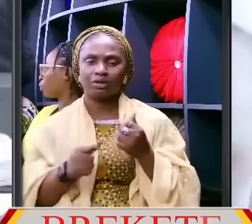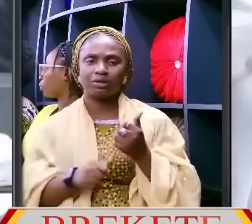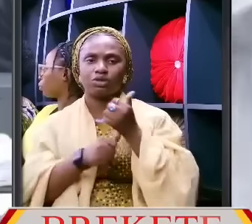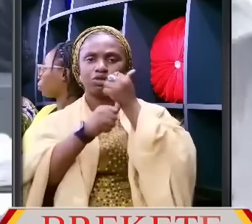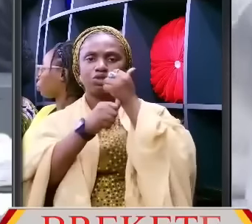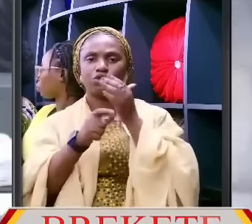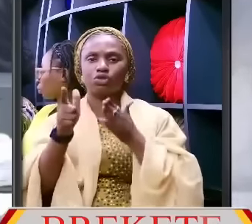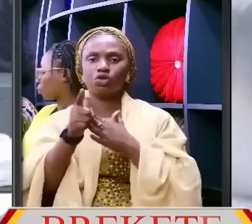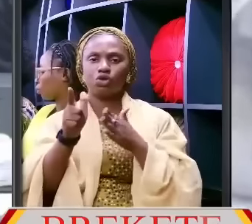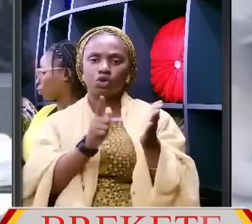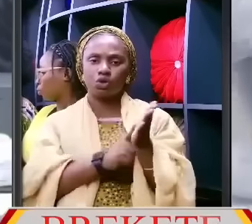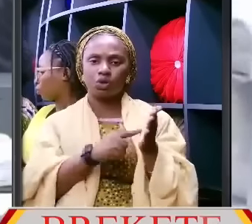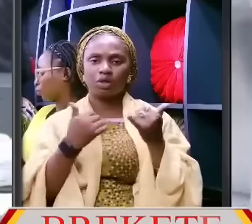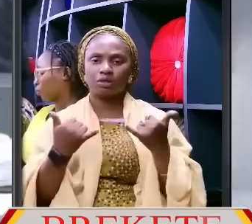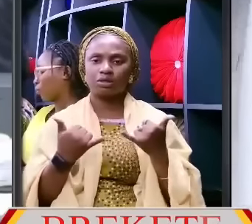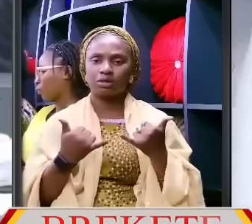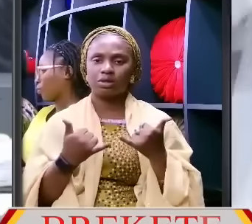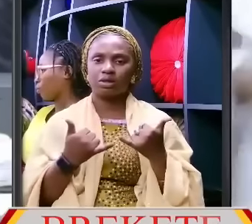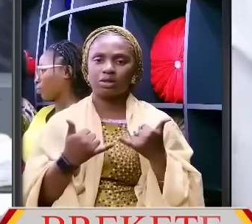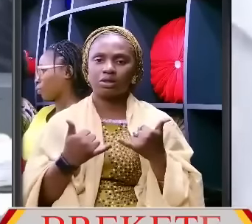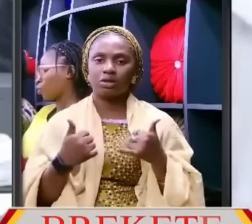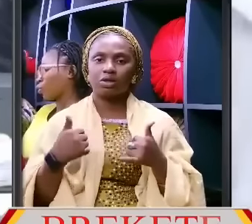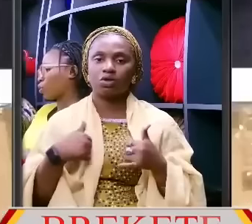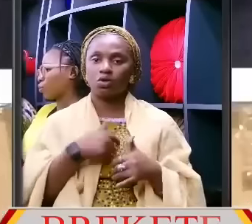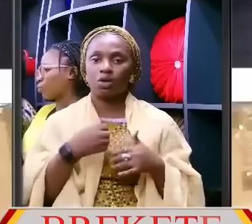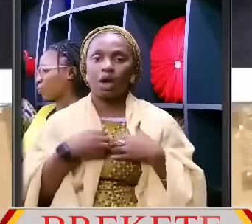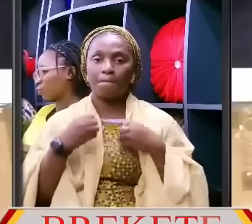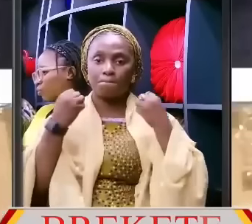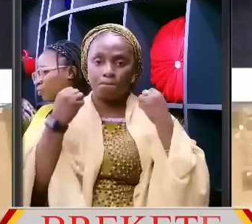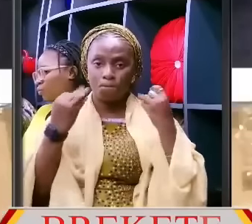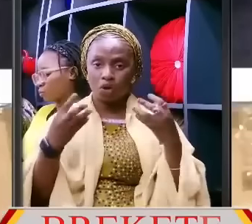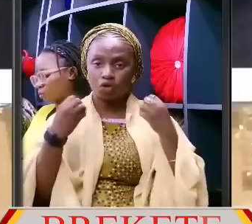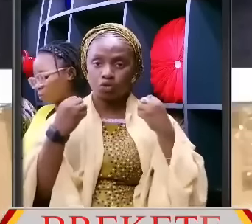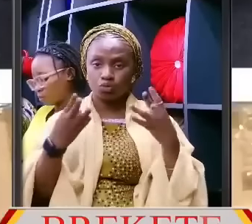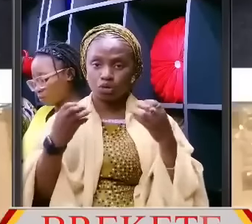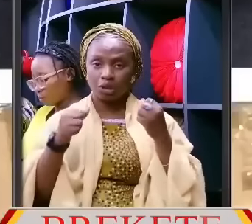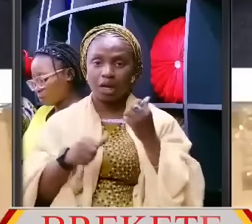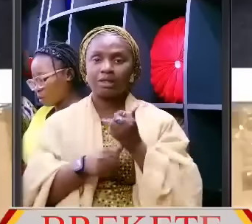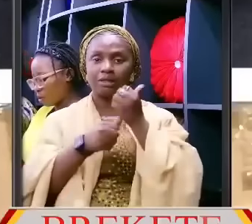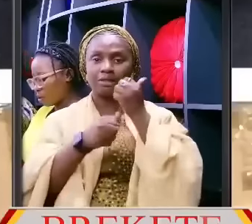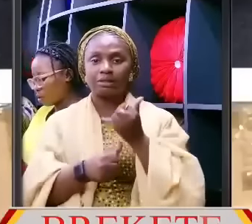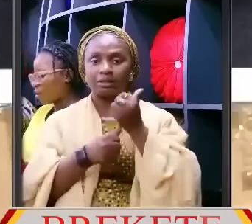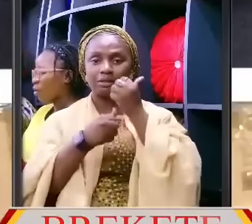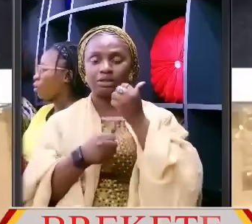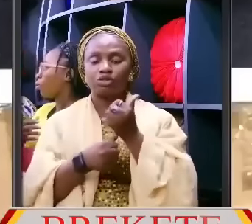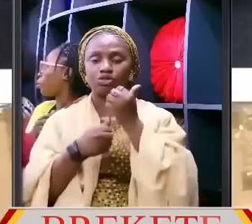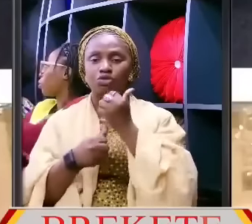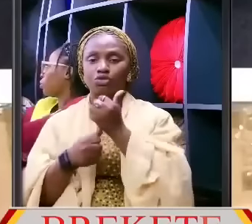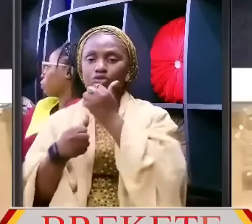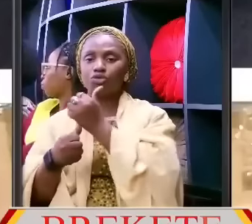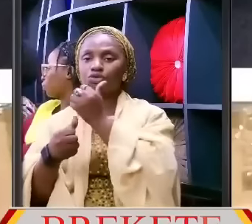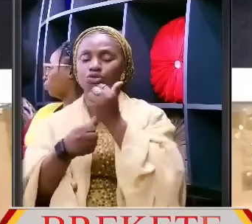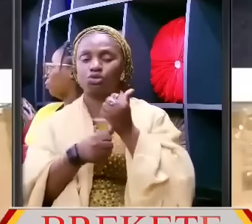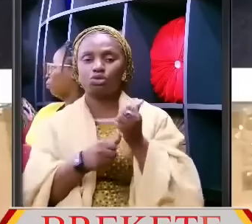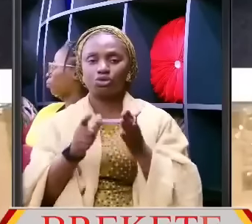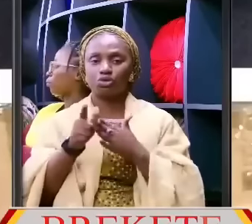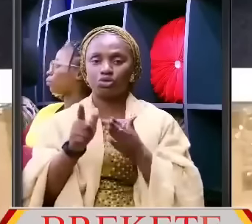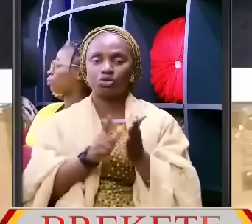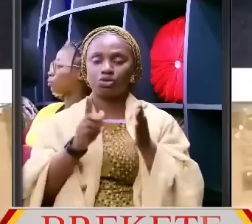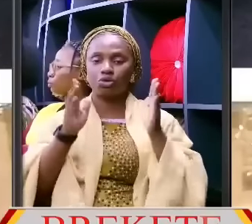be. Some of them don't be senior advocate for more than 20 years. So now senior advocate, them be.